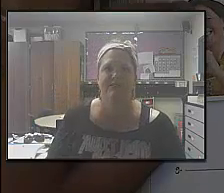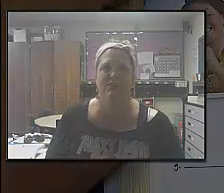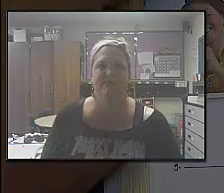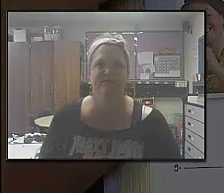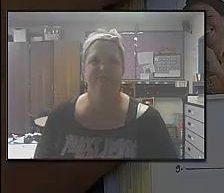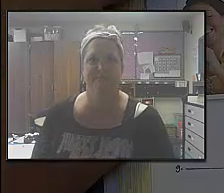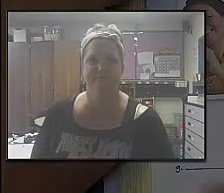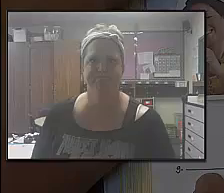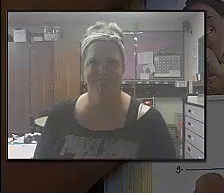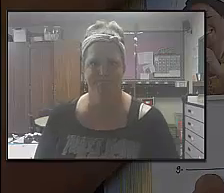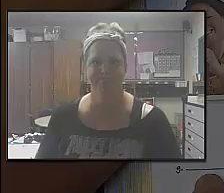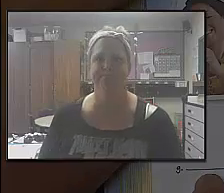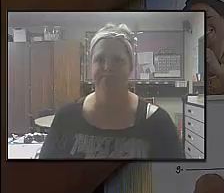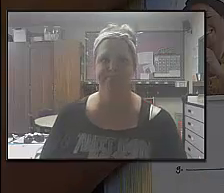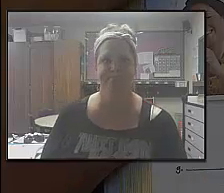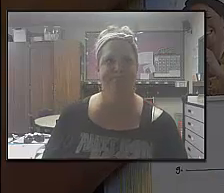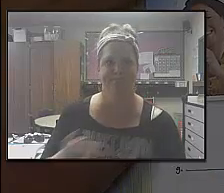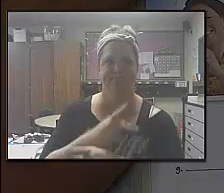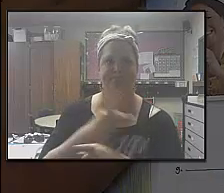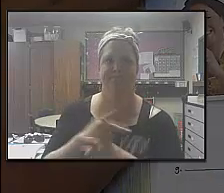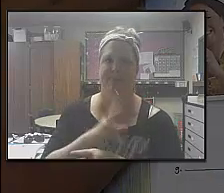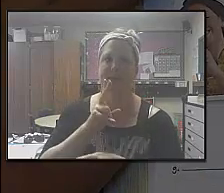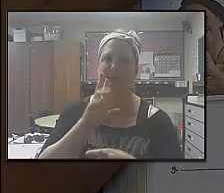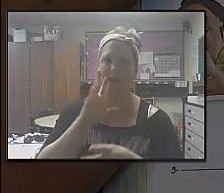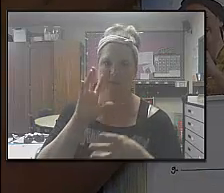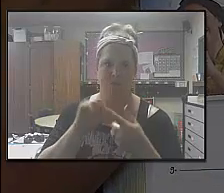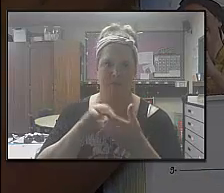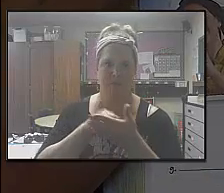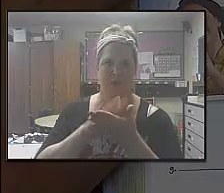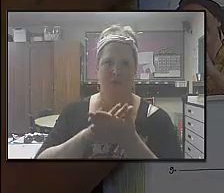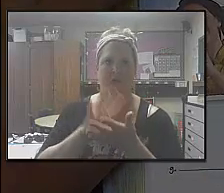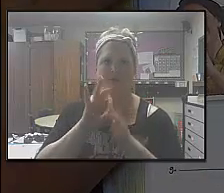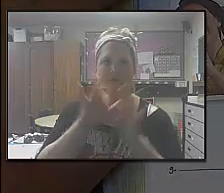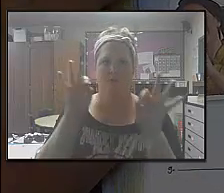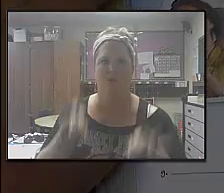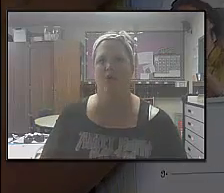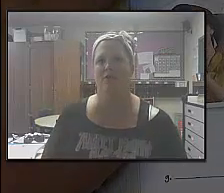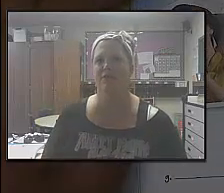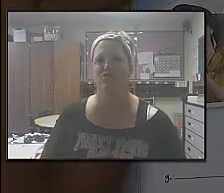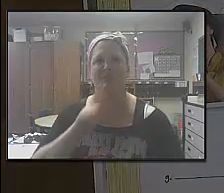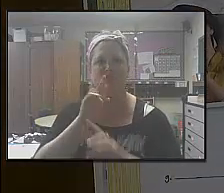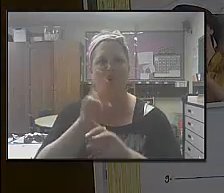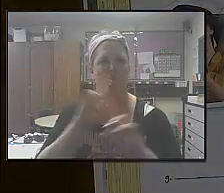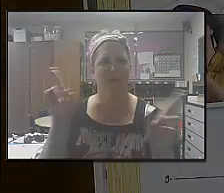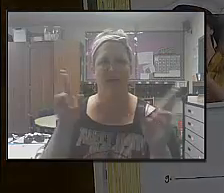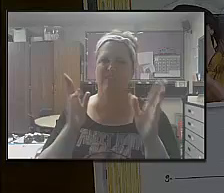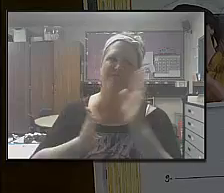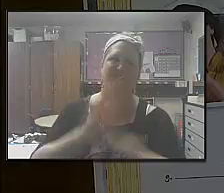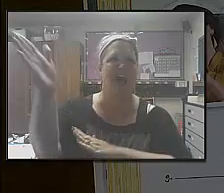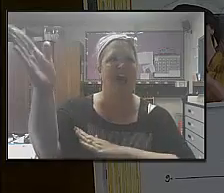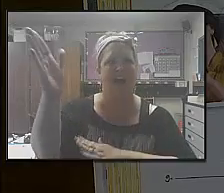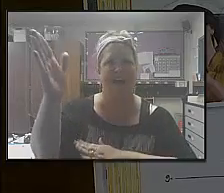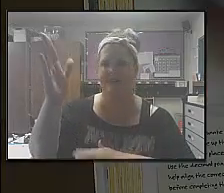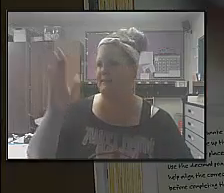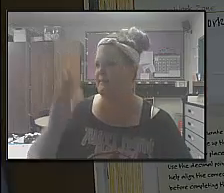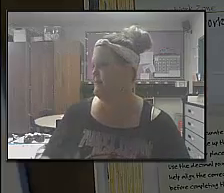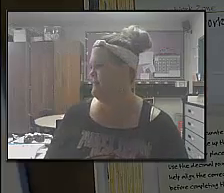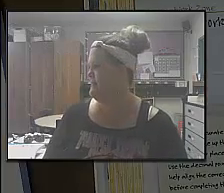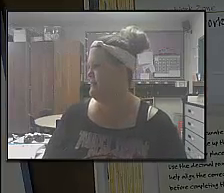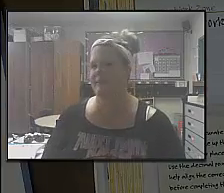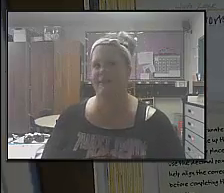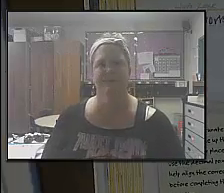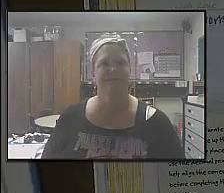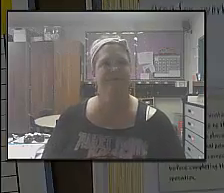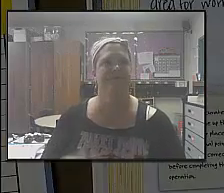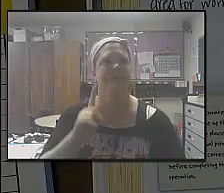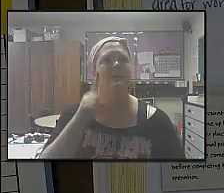Okay. That's good enough. Yep. Figure it out. Add it to the 4. Oh, okay. They should be so ready to fly. So